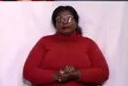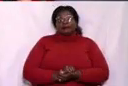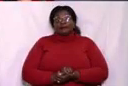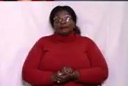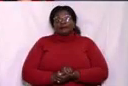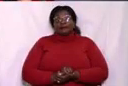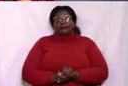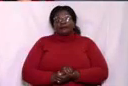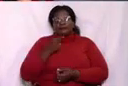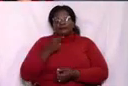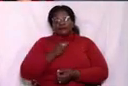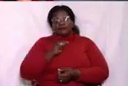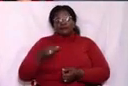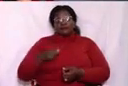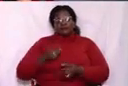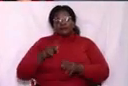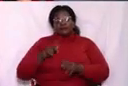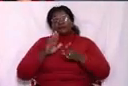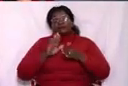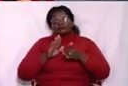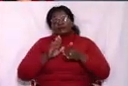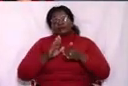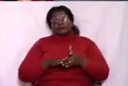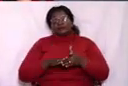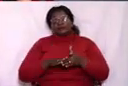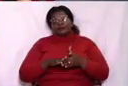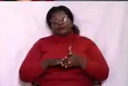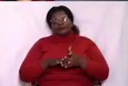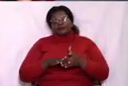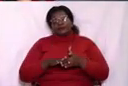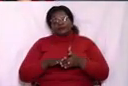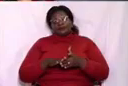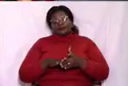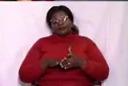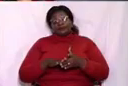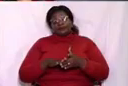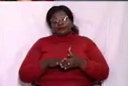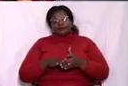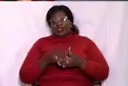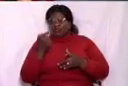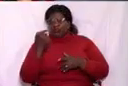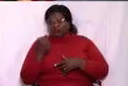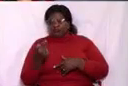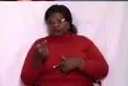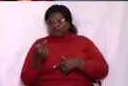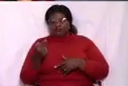about. You can also just tell us more about you, and